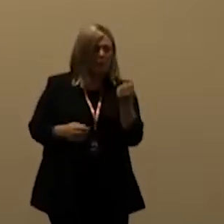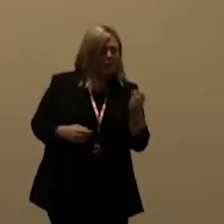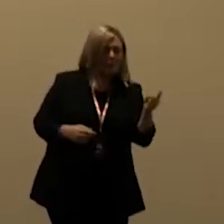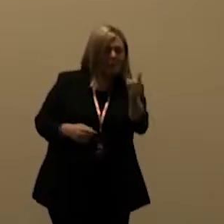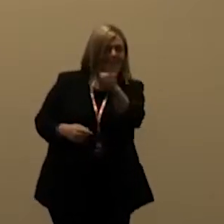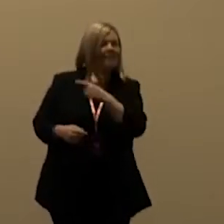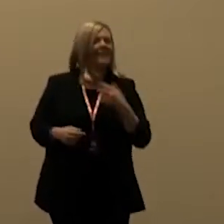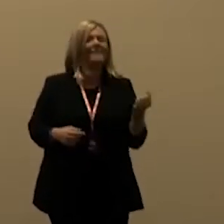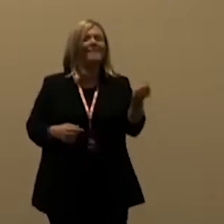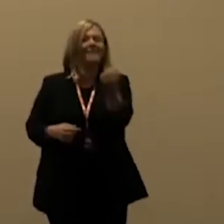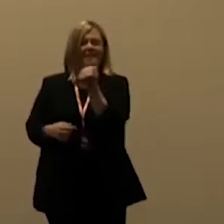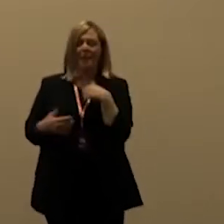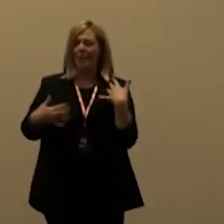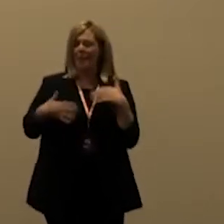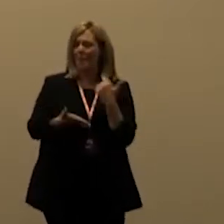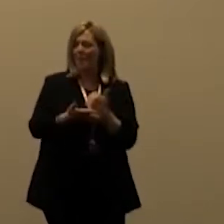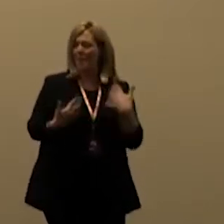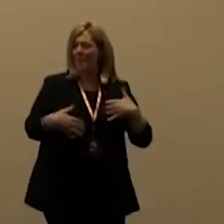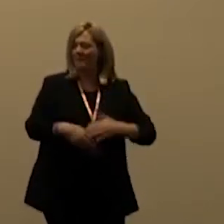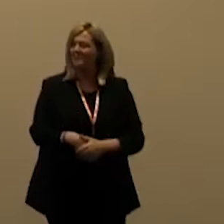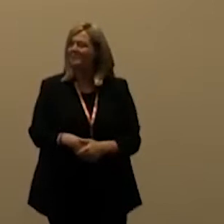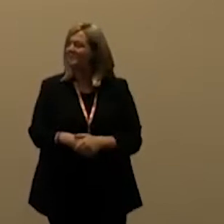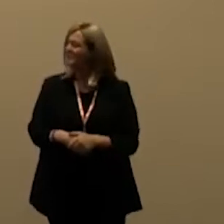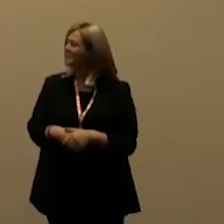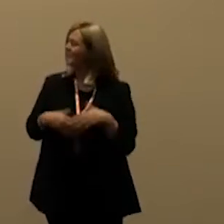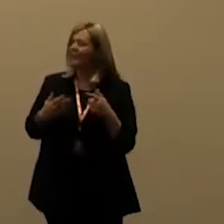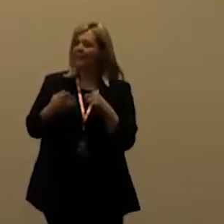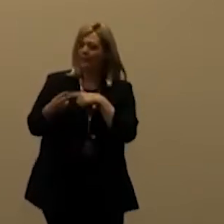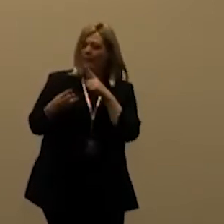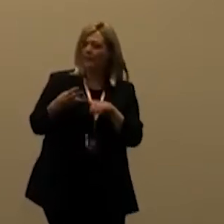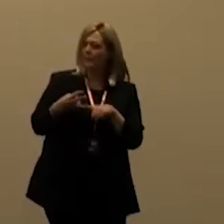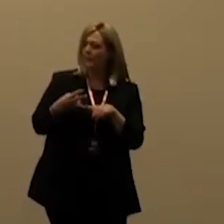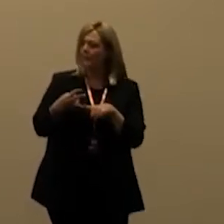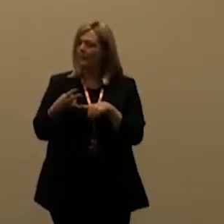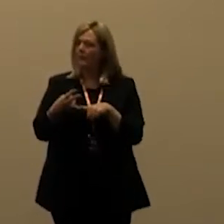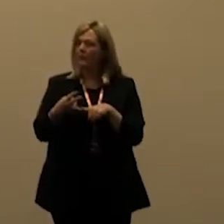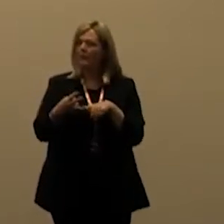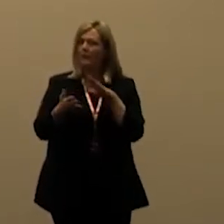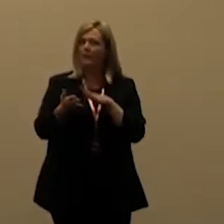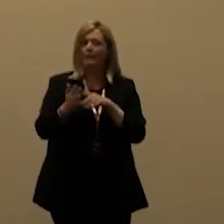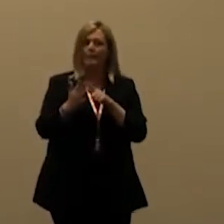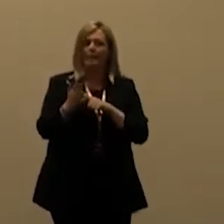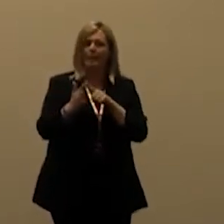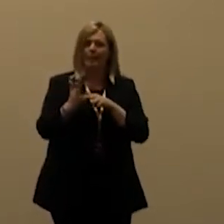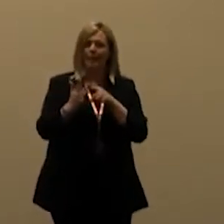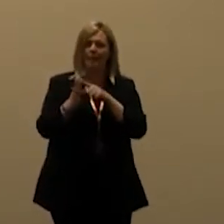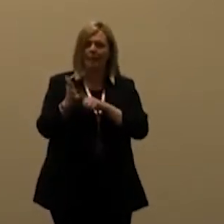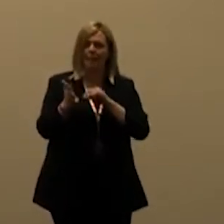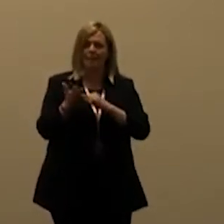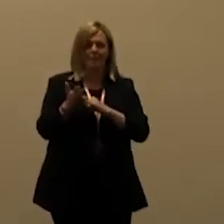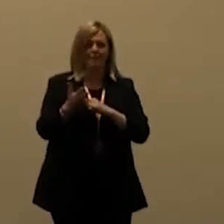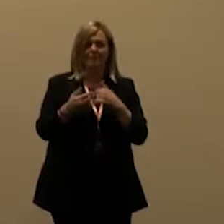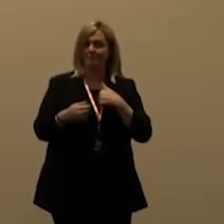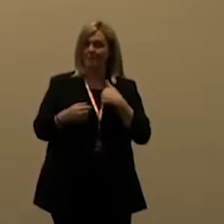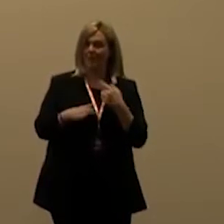us. Fantastic, brilliant. And then we're on to Millennials. So that's me. I can see